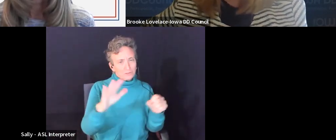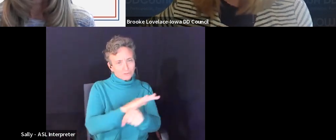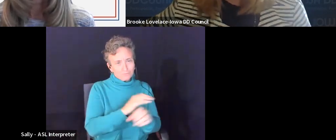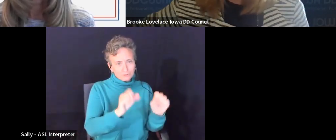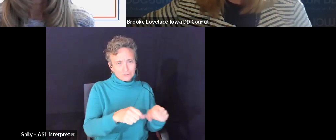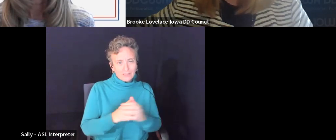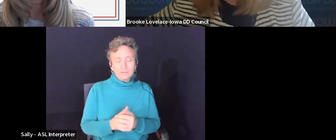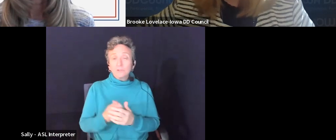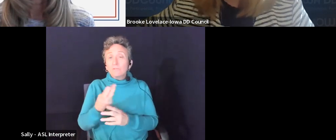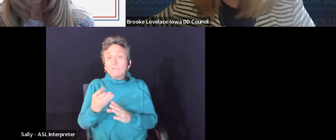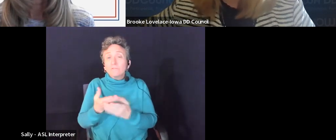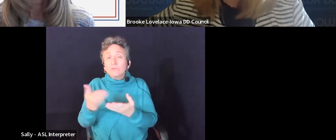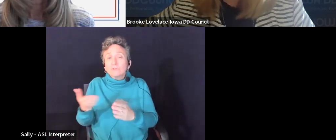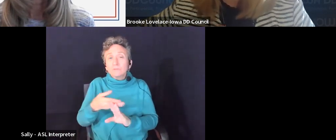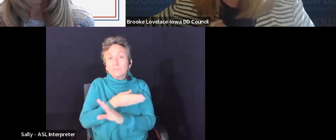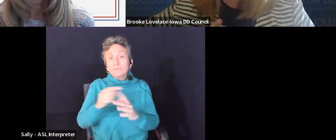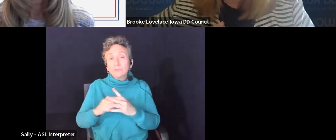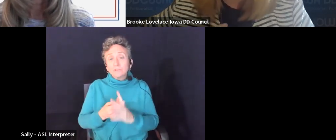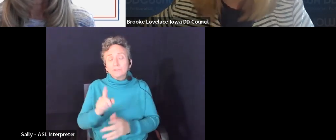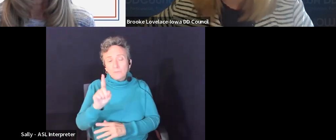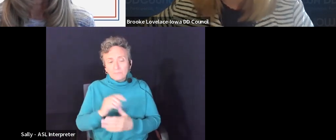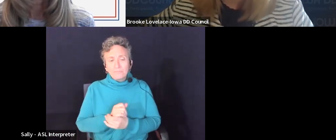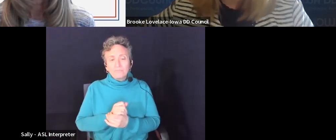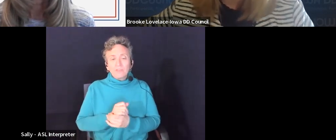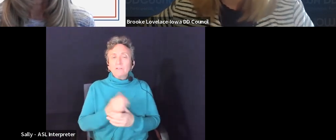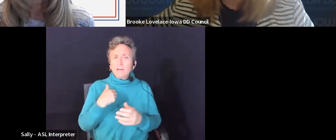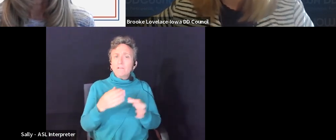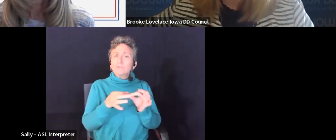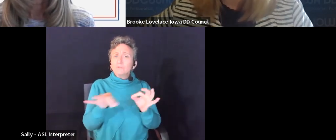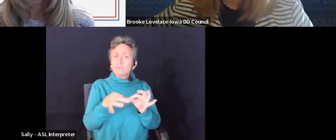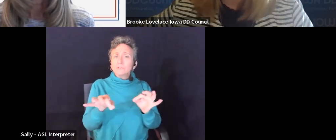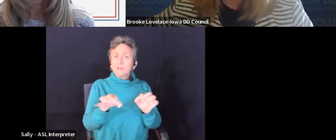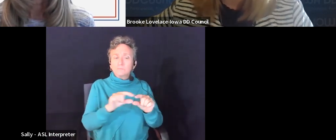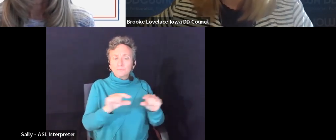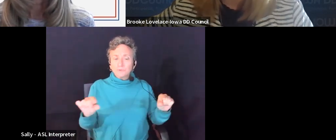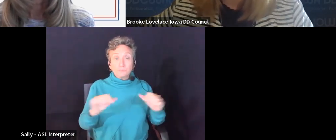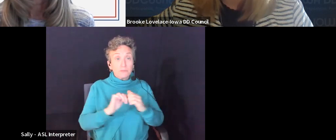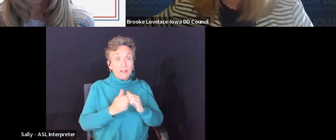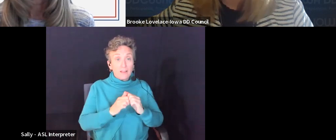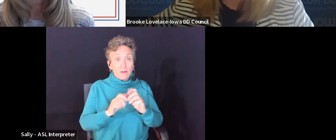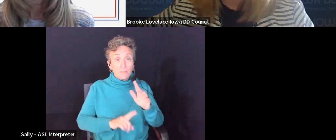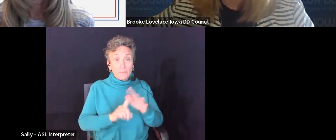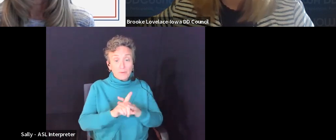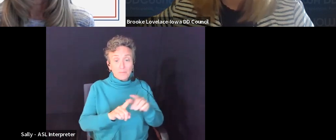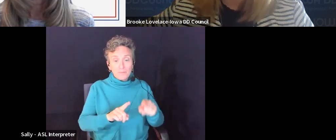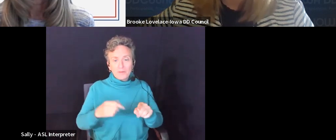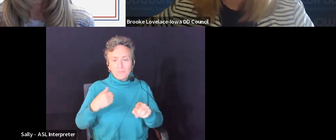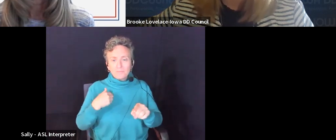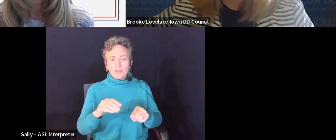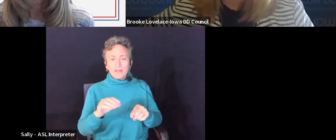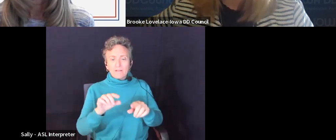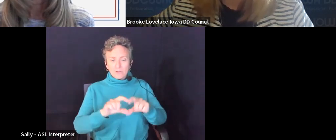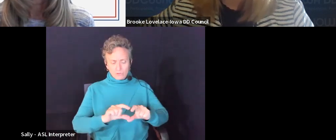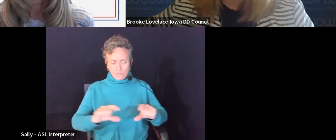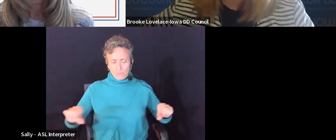some housekeeping things before we get started. There is closed captioning, and there's a button on the bottom. It may be running for everybody right now,